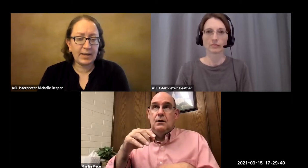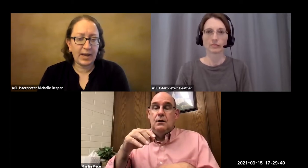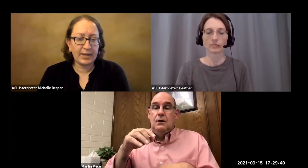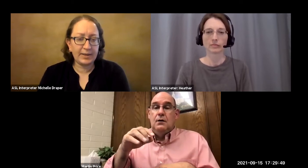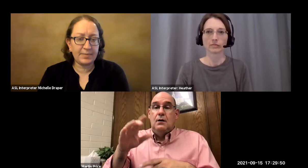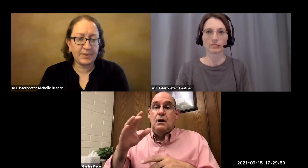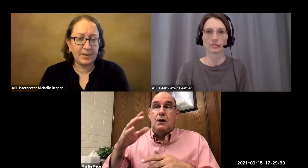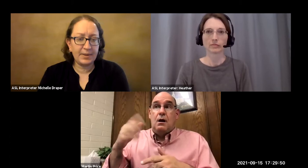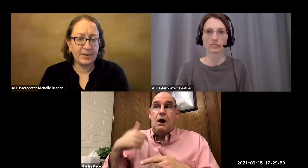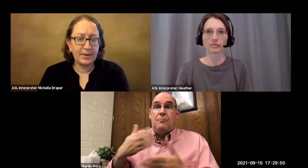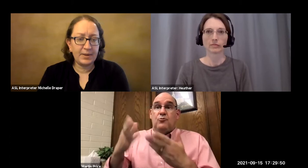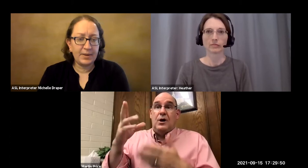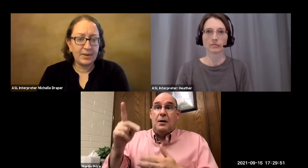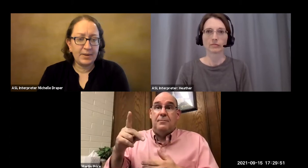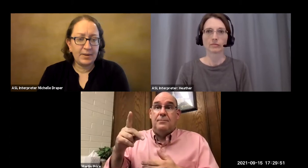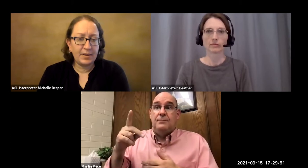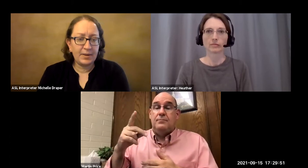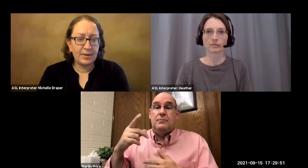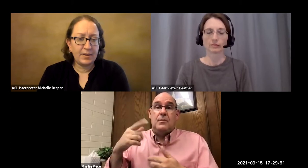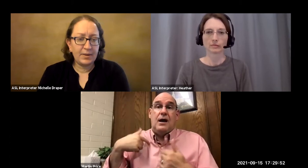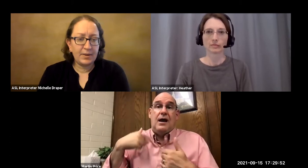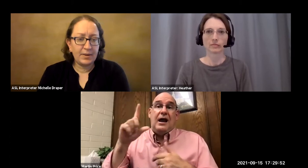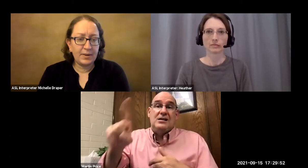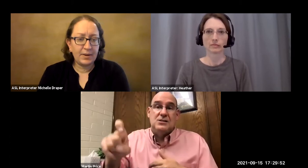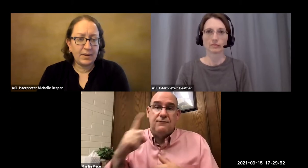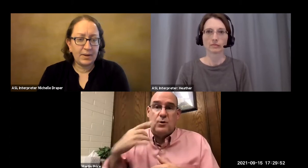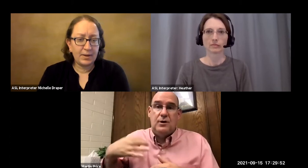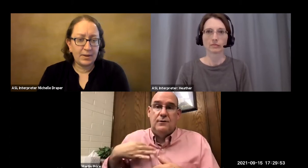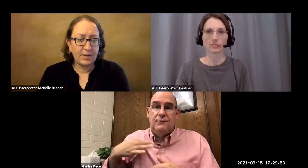The second item,